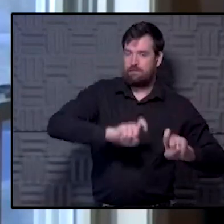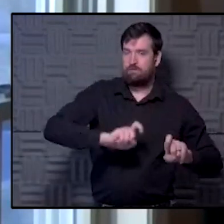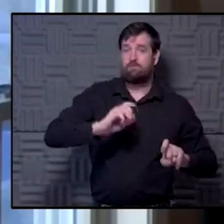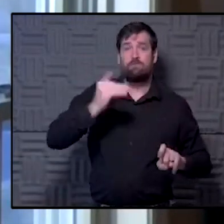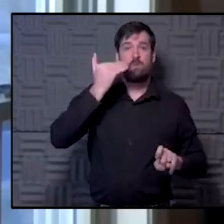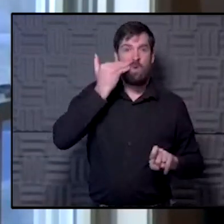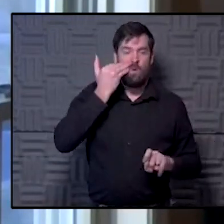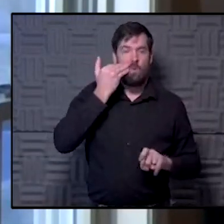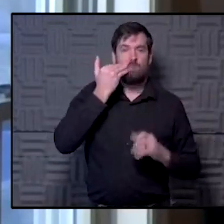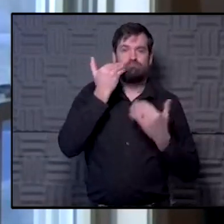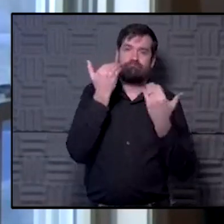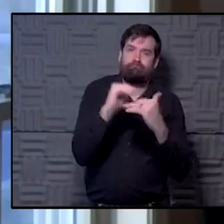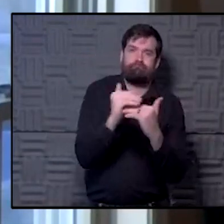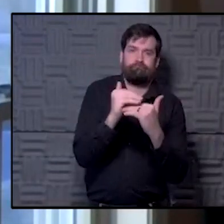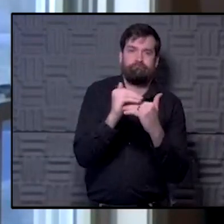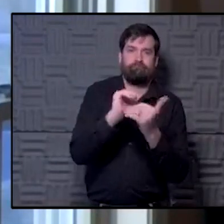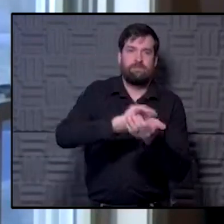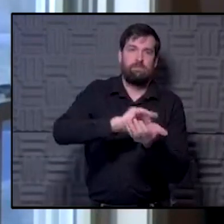in a limited supply